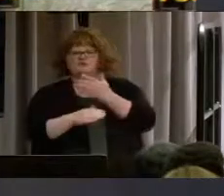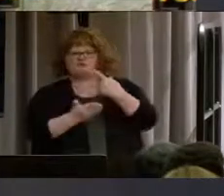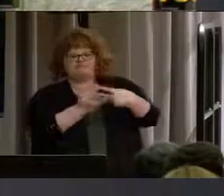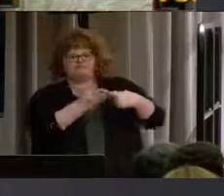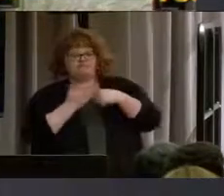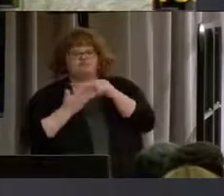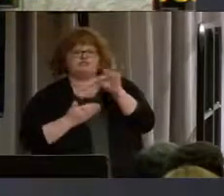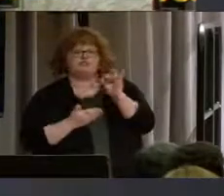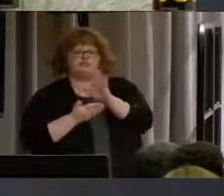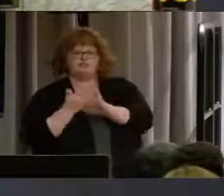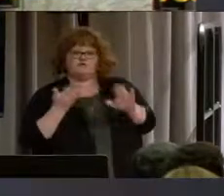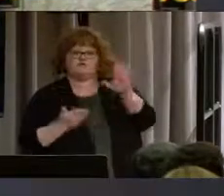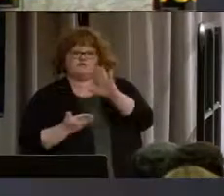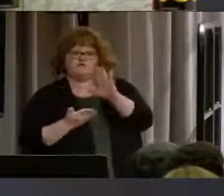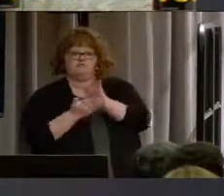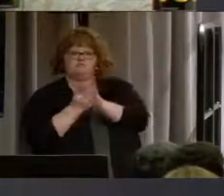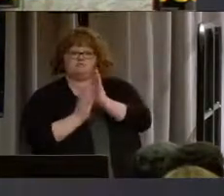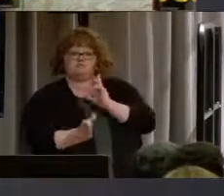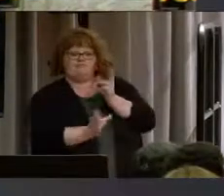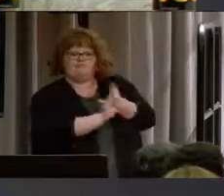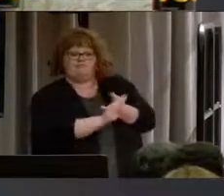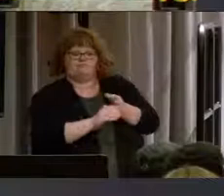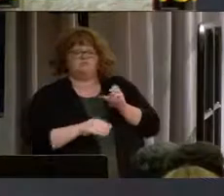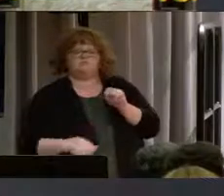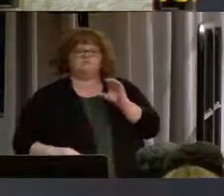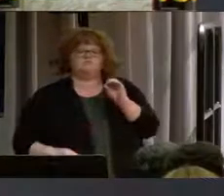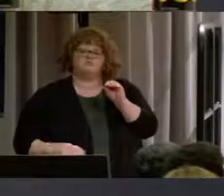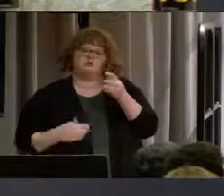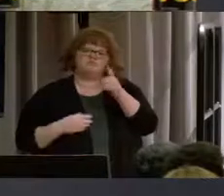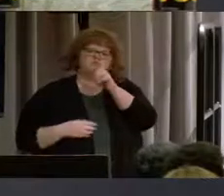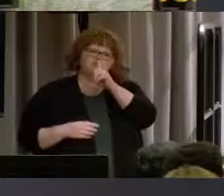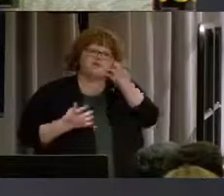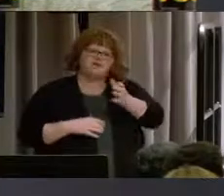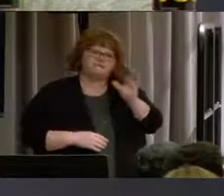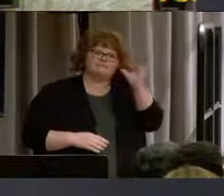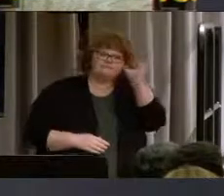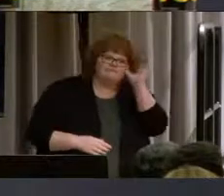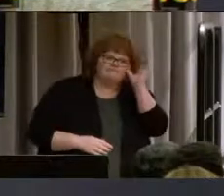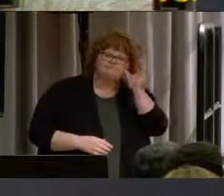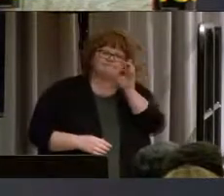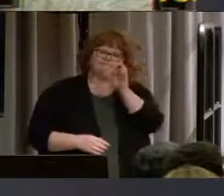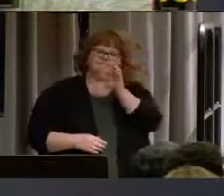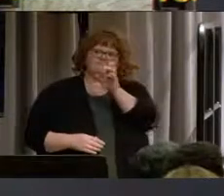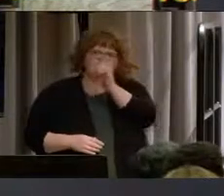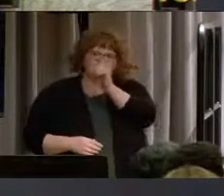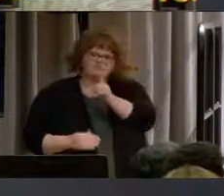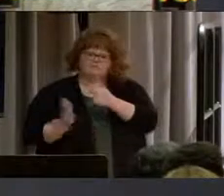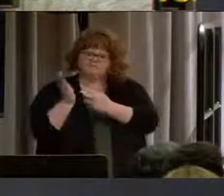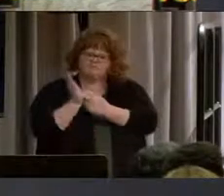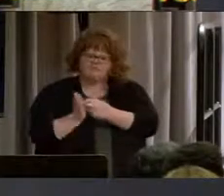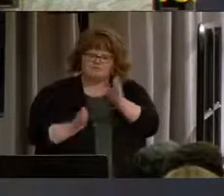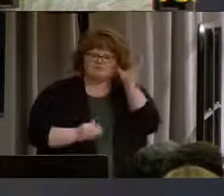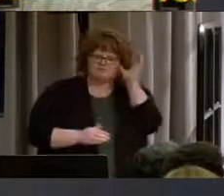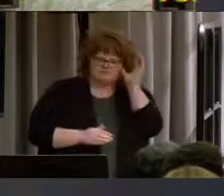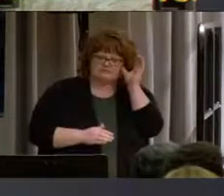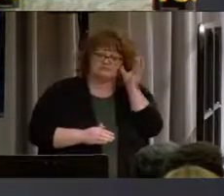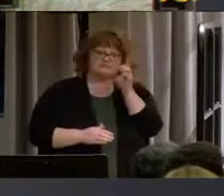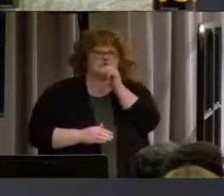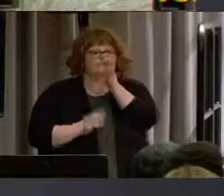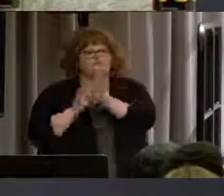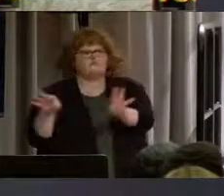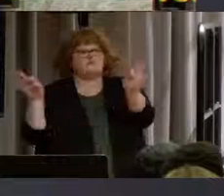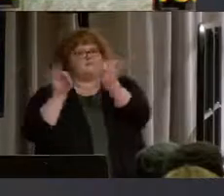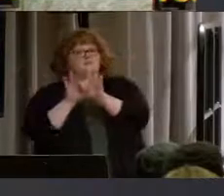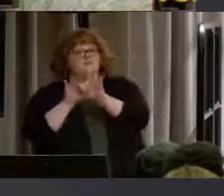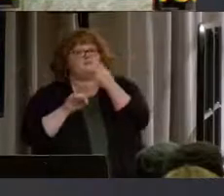the discussions. So listening, and listening authentically, I think has been a real plus for the